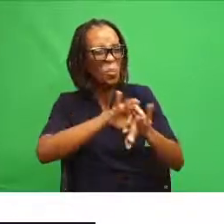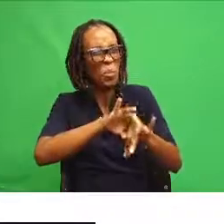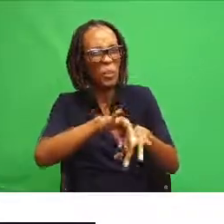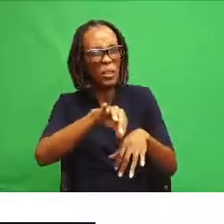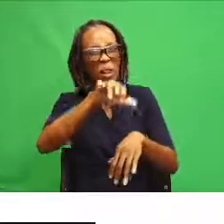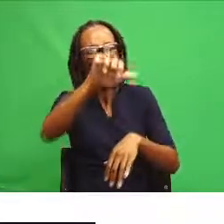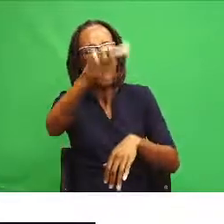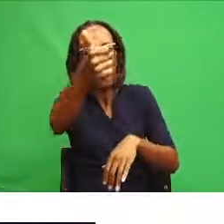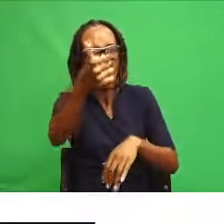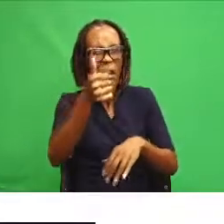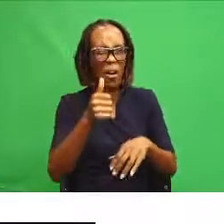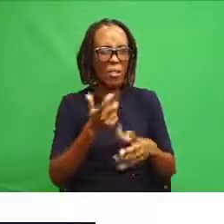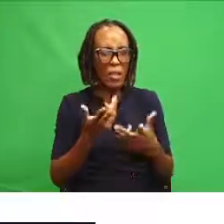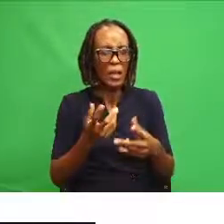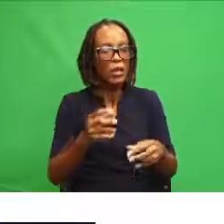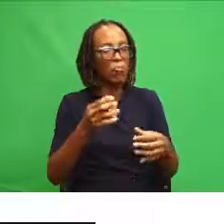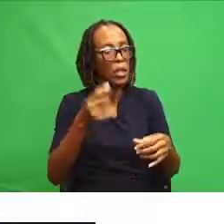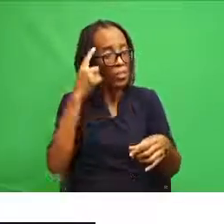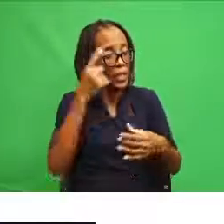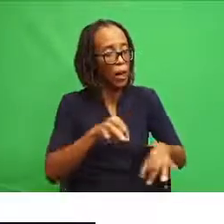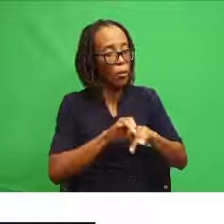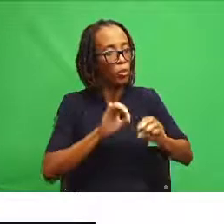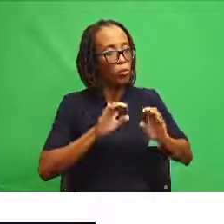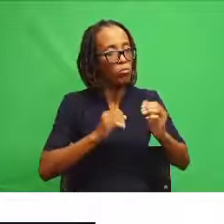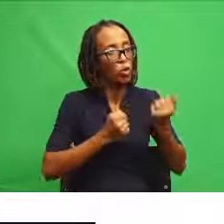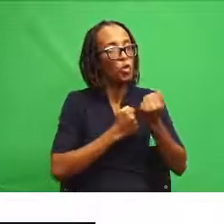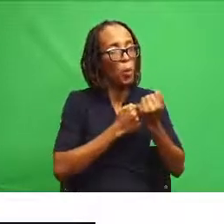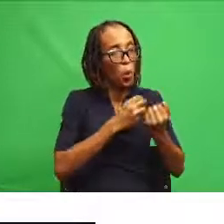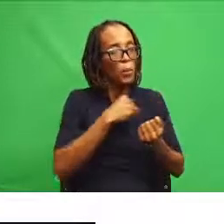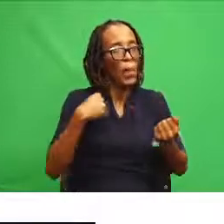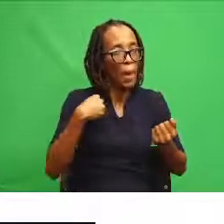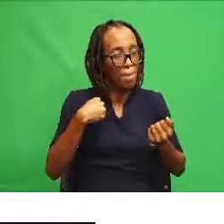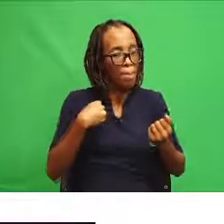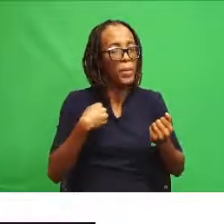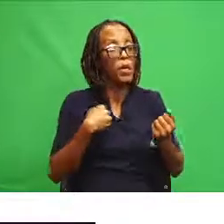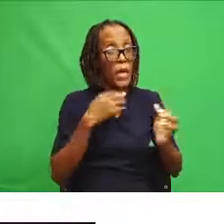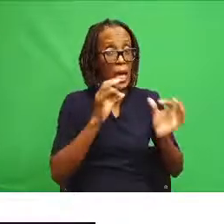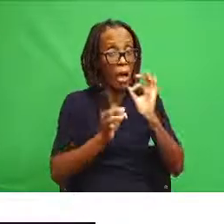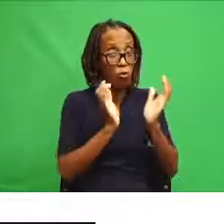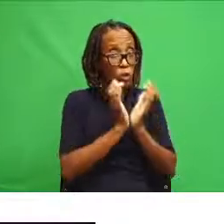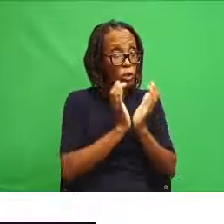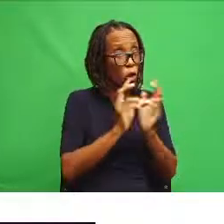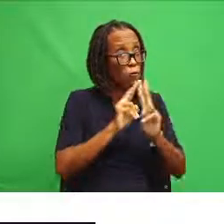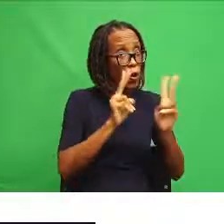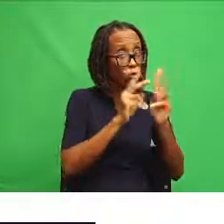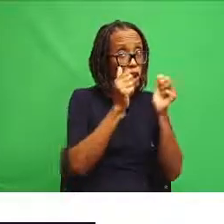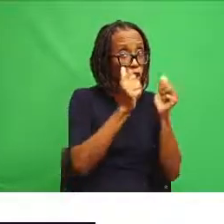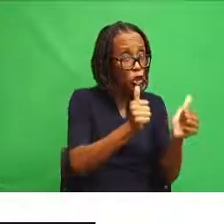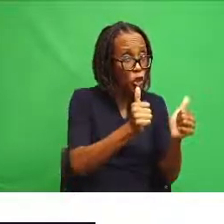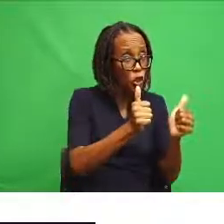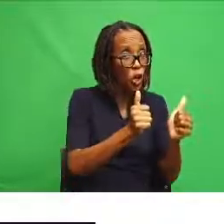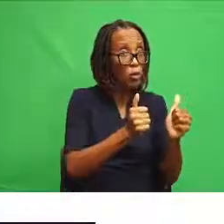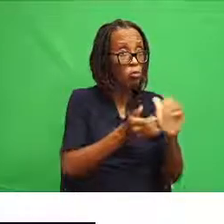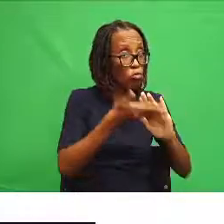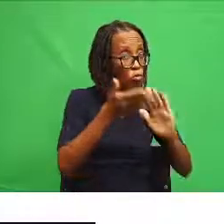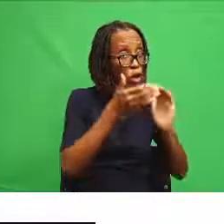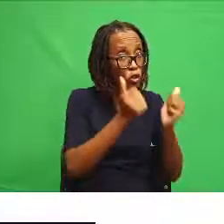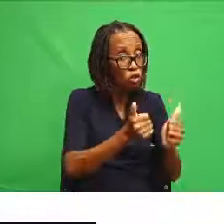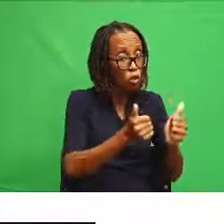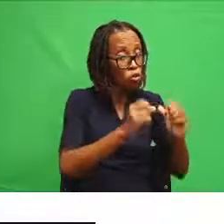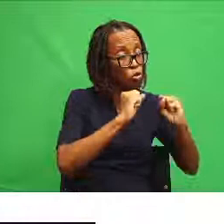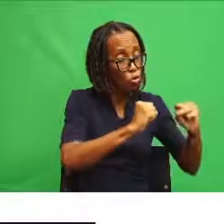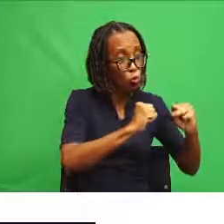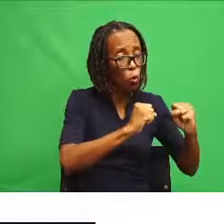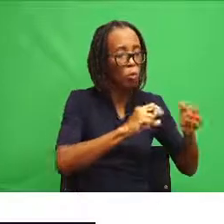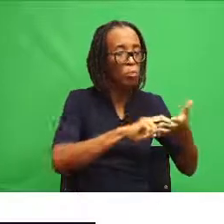to cater to except their membership. And therefore, a well-run credit union, you can name